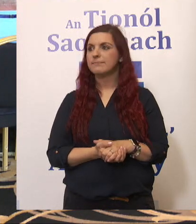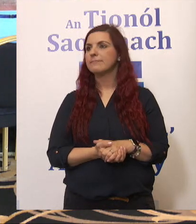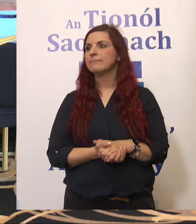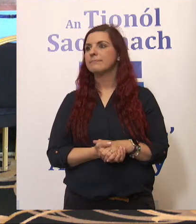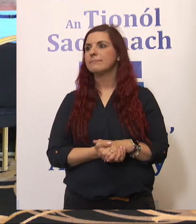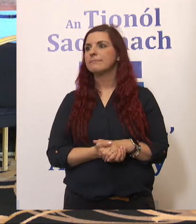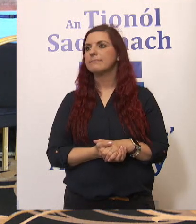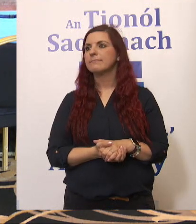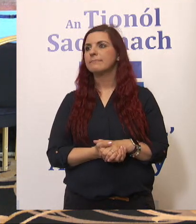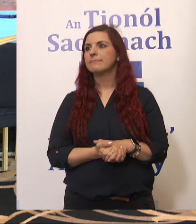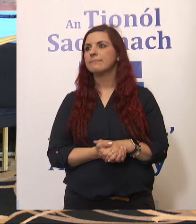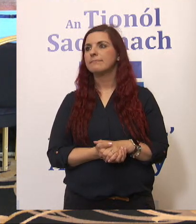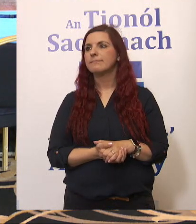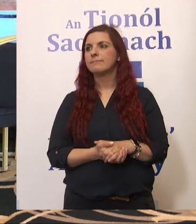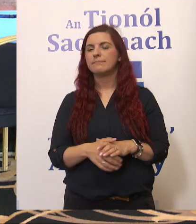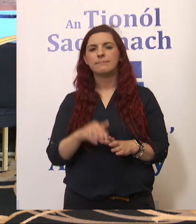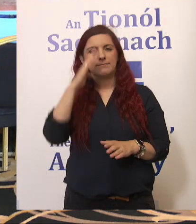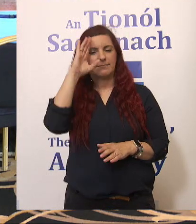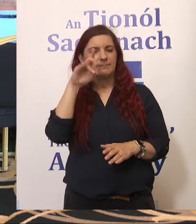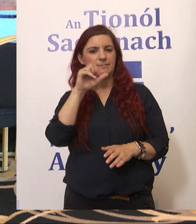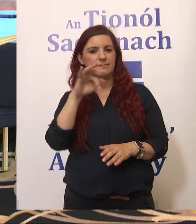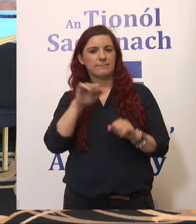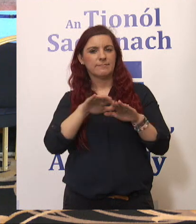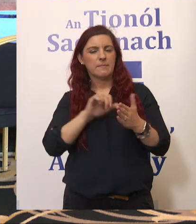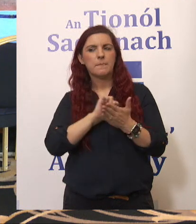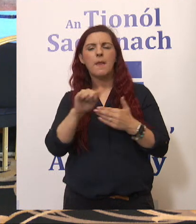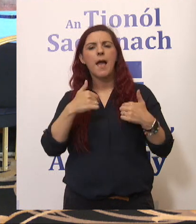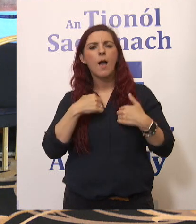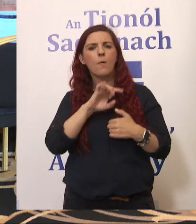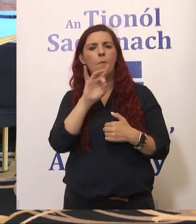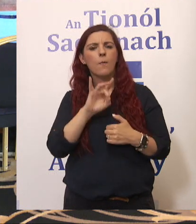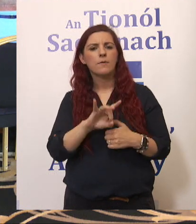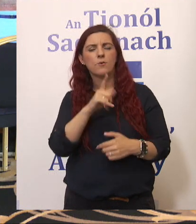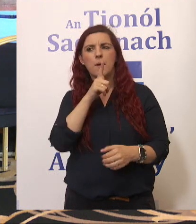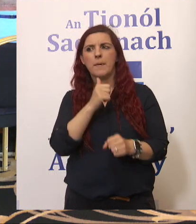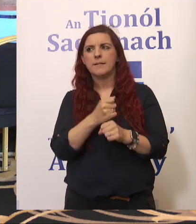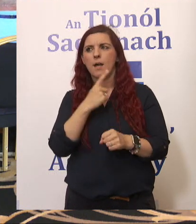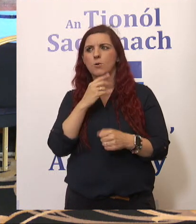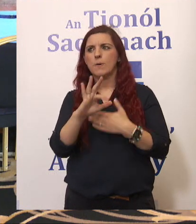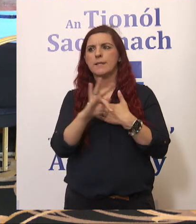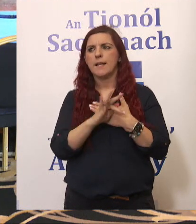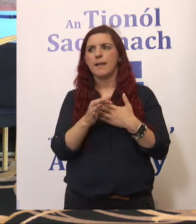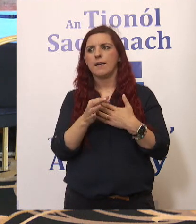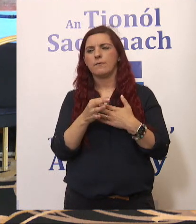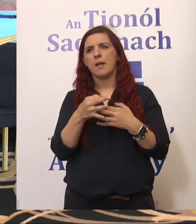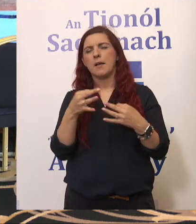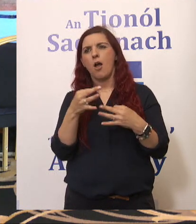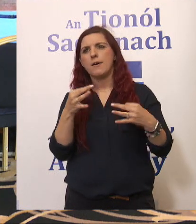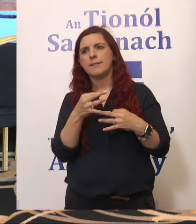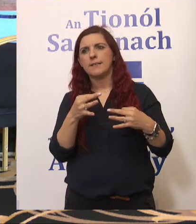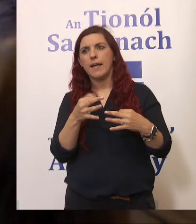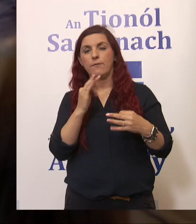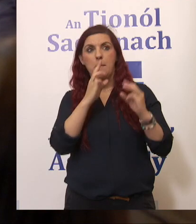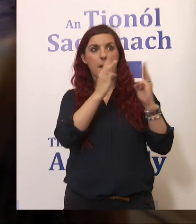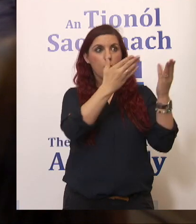Hi, my name is Griya. I'm table 11. Our question was, how do we safeguard against privatisation taking powers away from local government if powers were